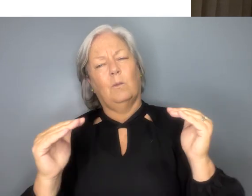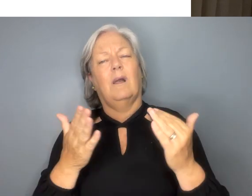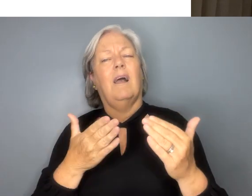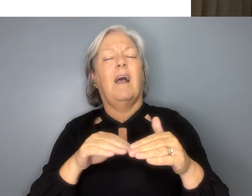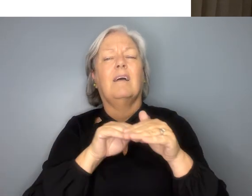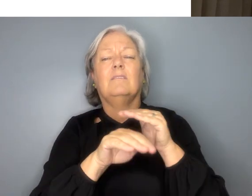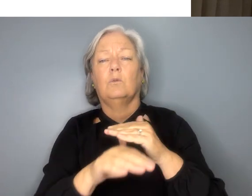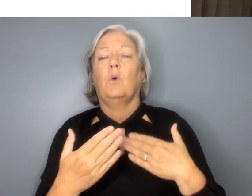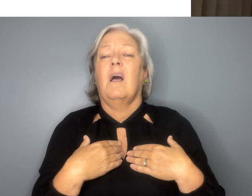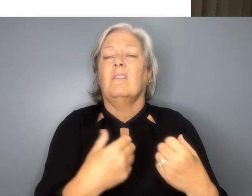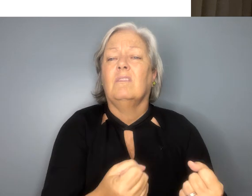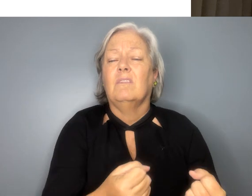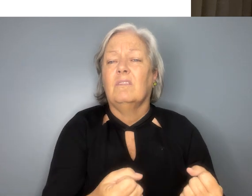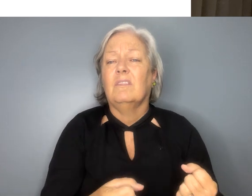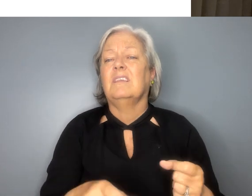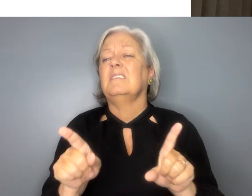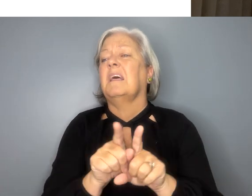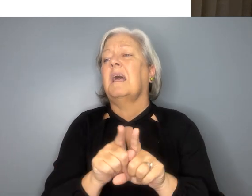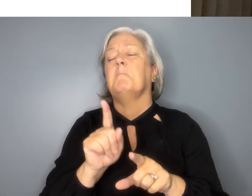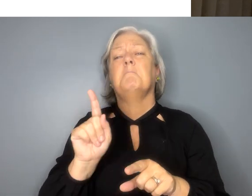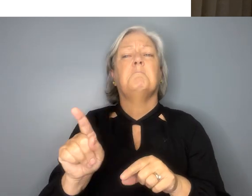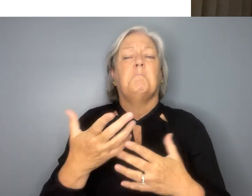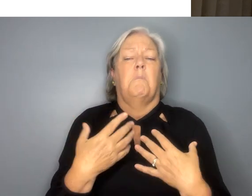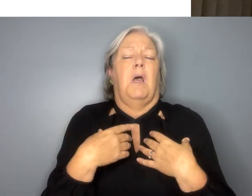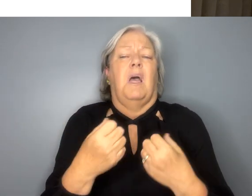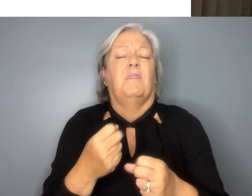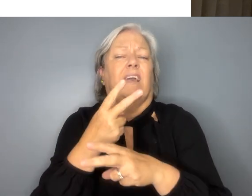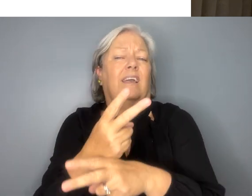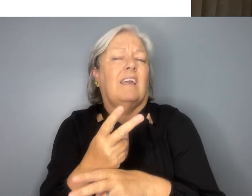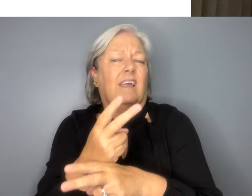health service, including gender-affirming healthcare,